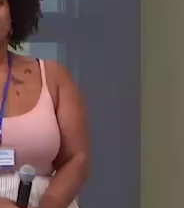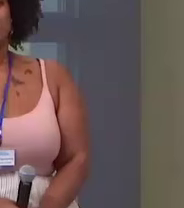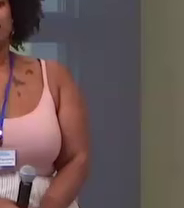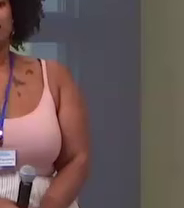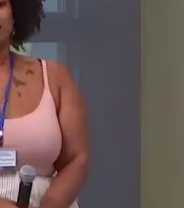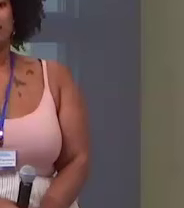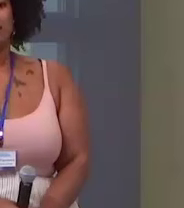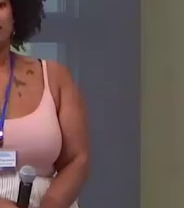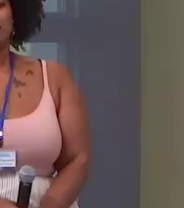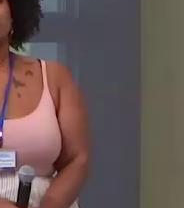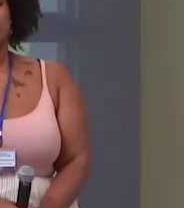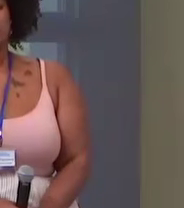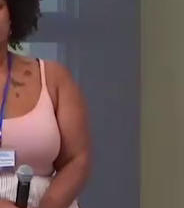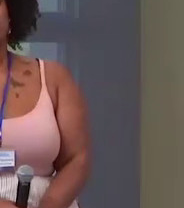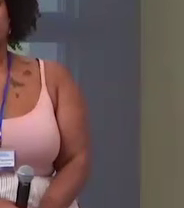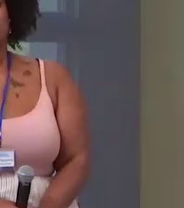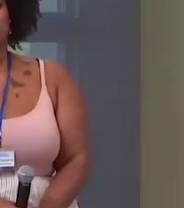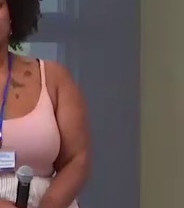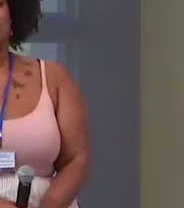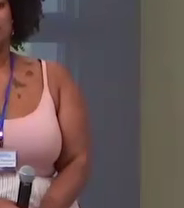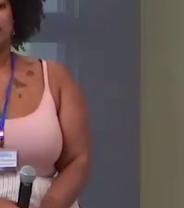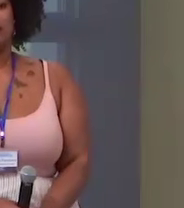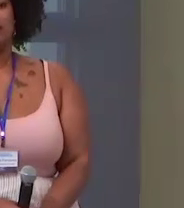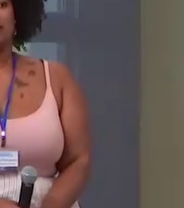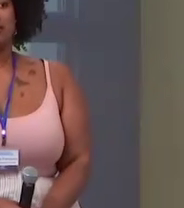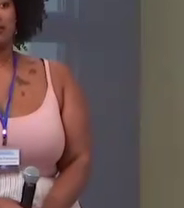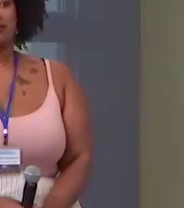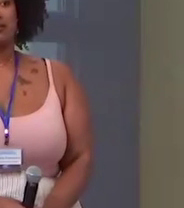probably 7 specialists I go to.